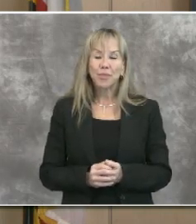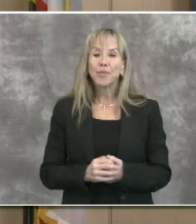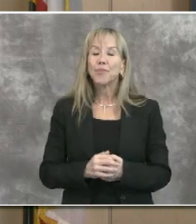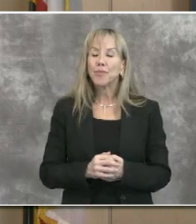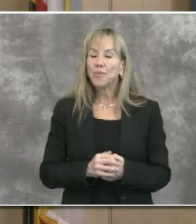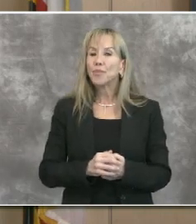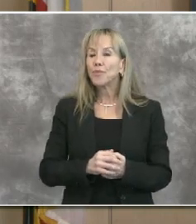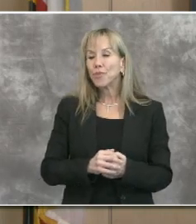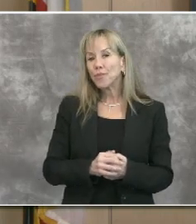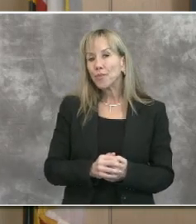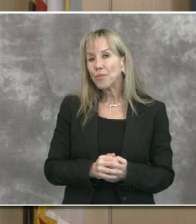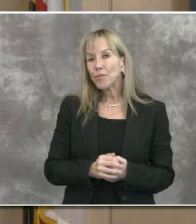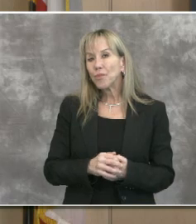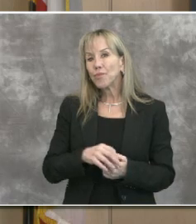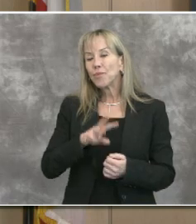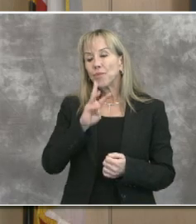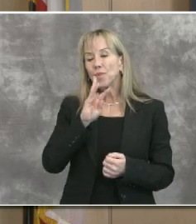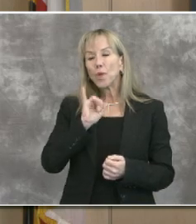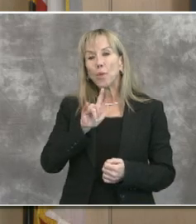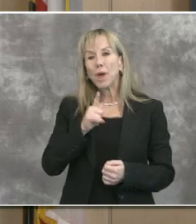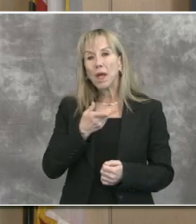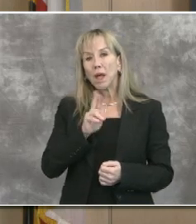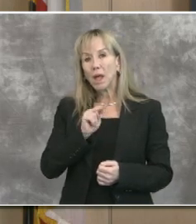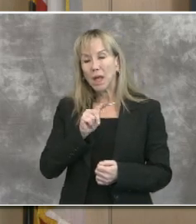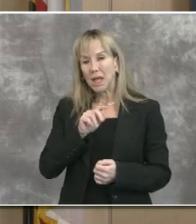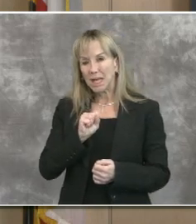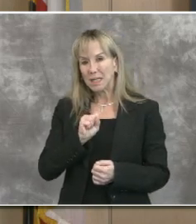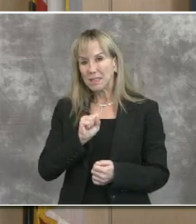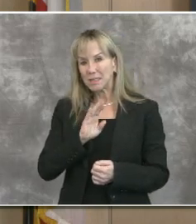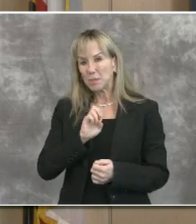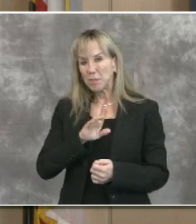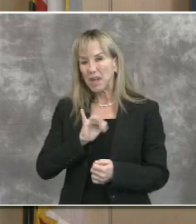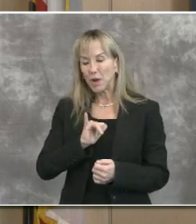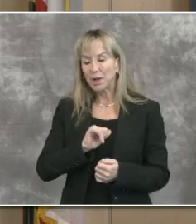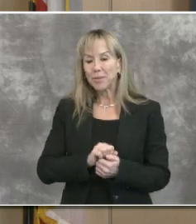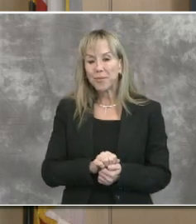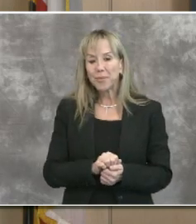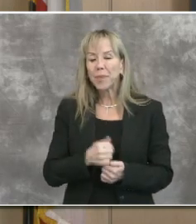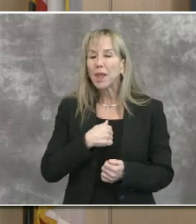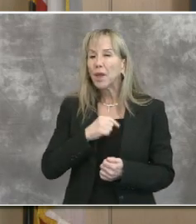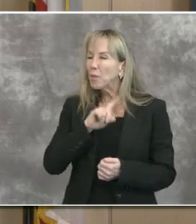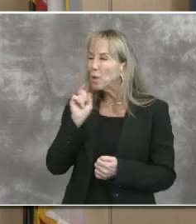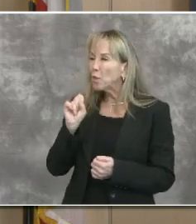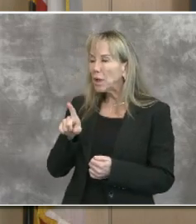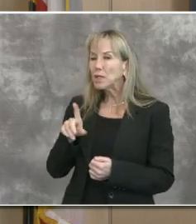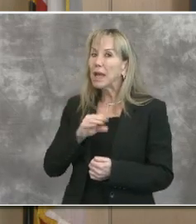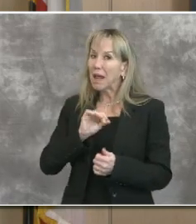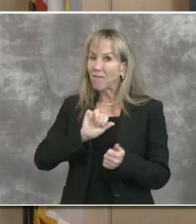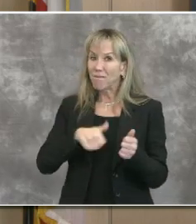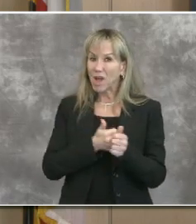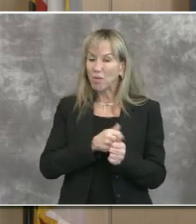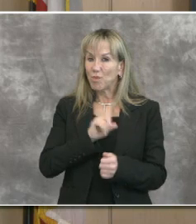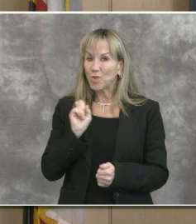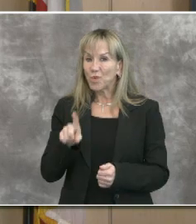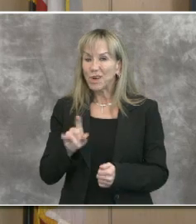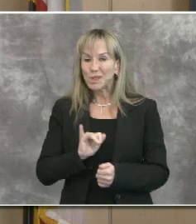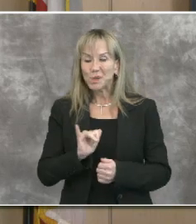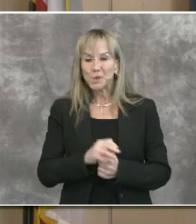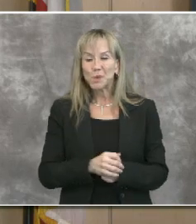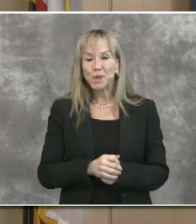Hi, this is Will Huntsberry with Voice of San Diego. I've got a question and a follow-up as well. So the